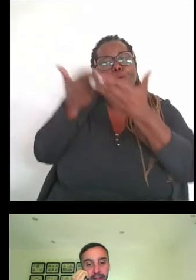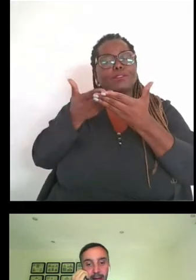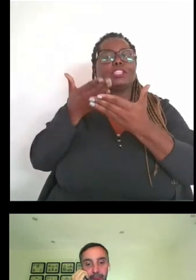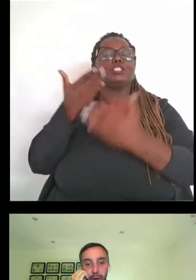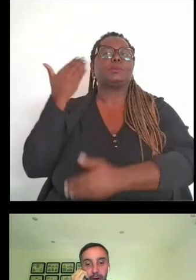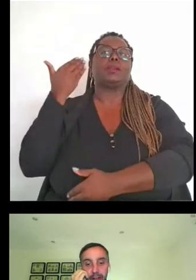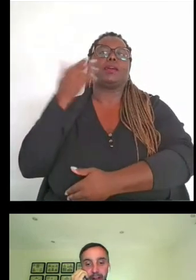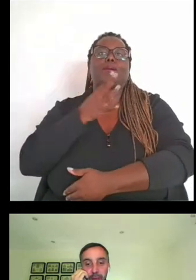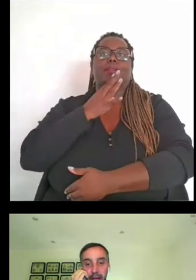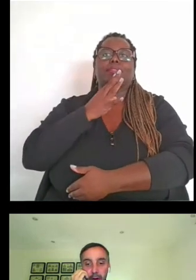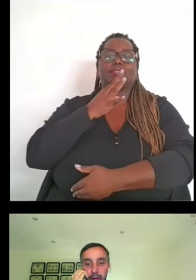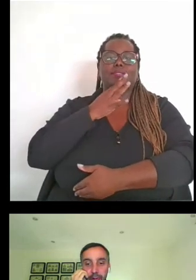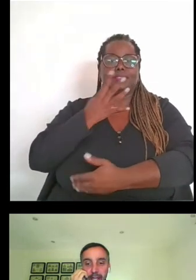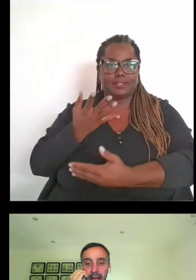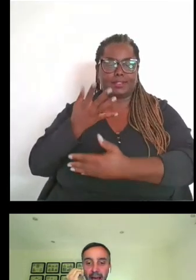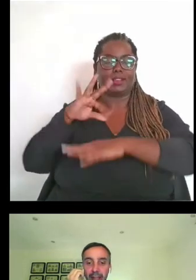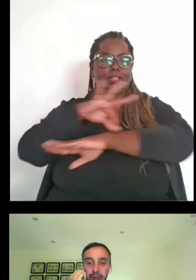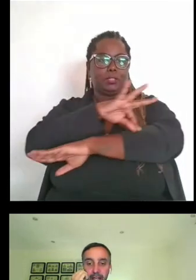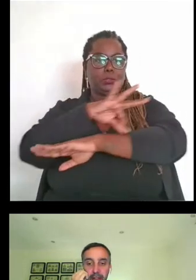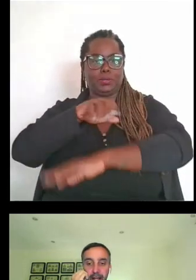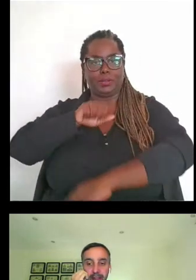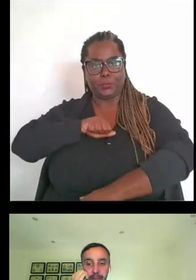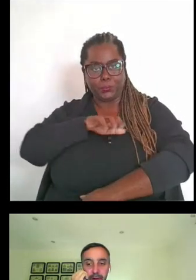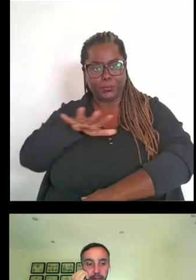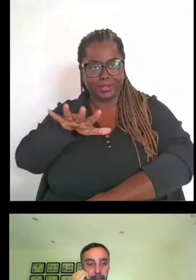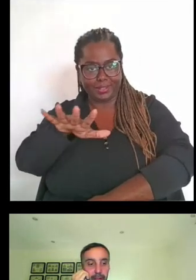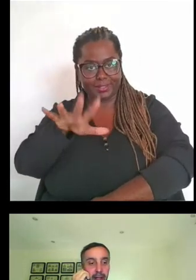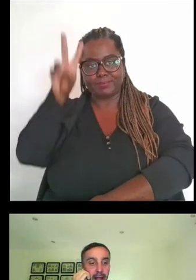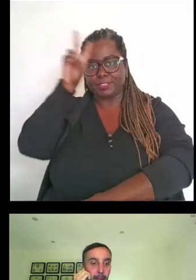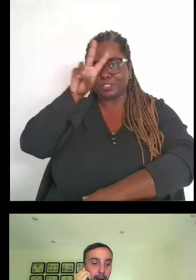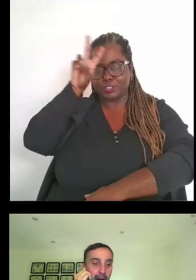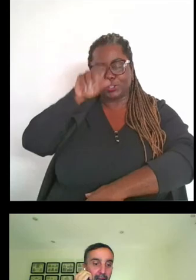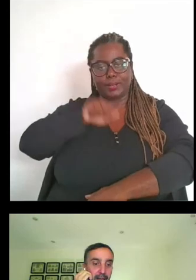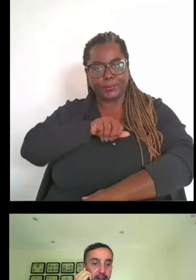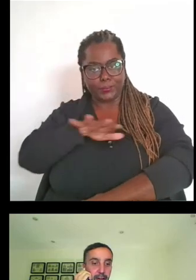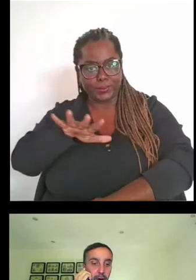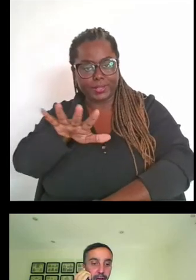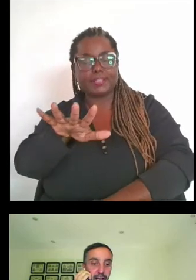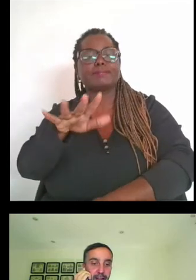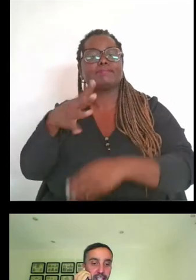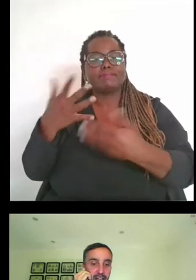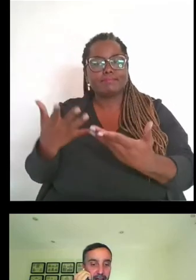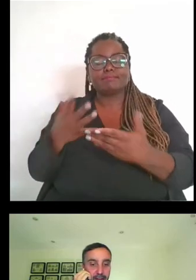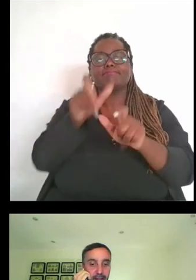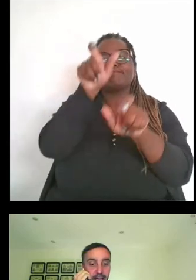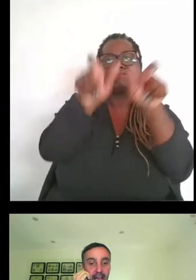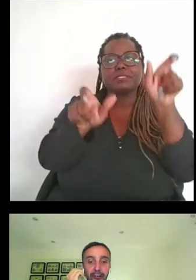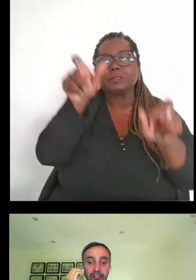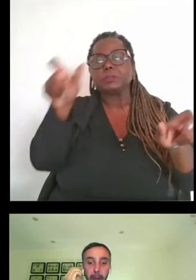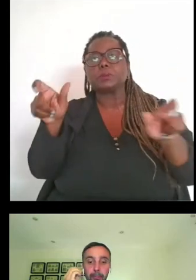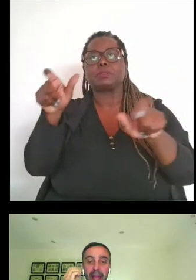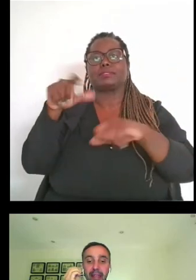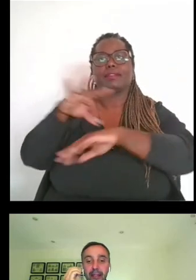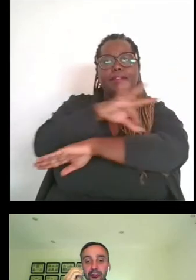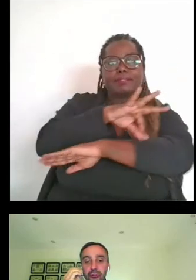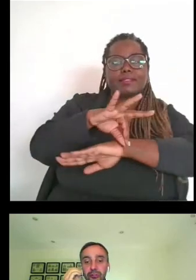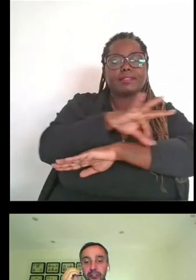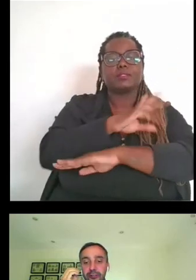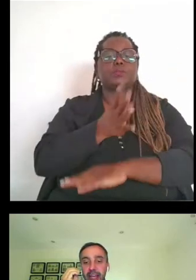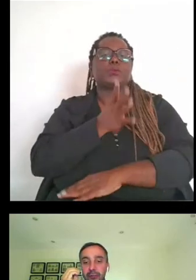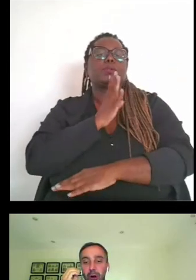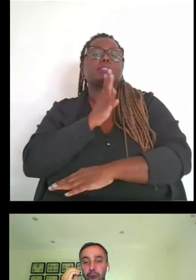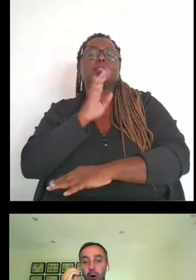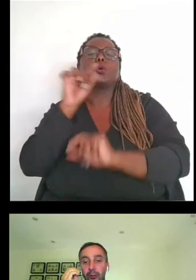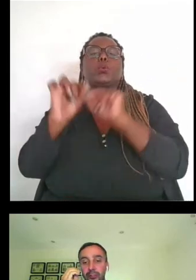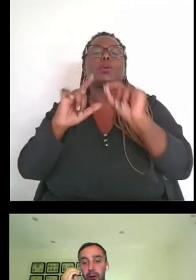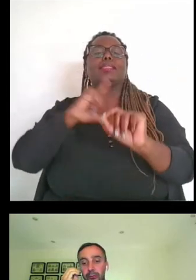dressed up formulas of biography and to recognize the probable behind the neutralizing shells and to stop Banning the